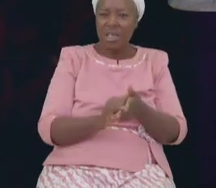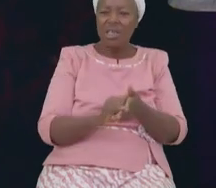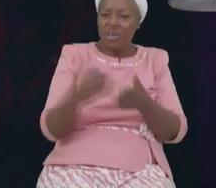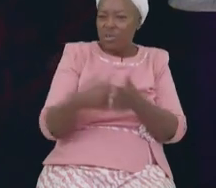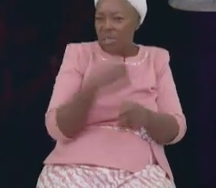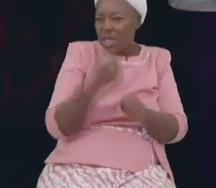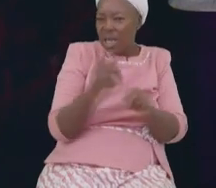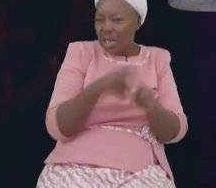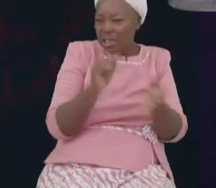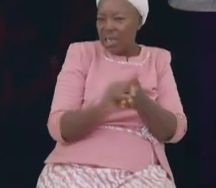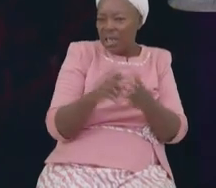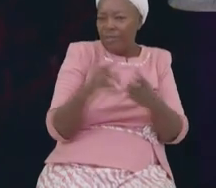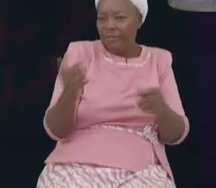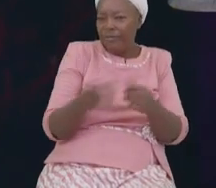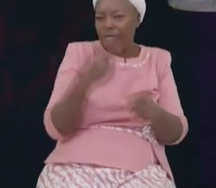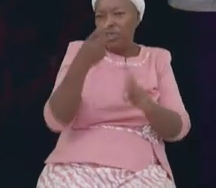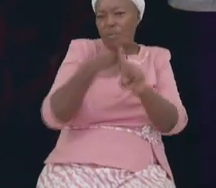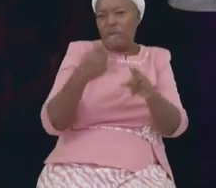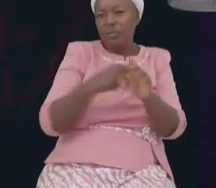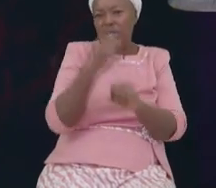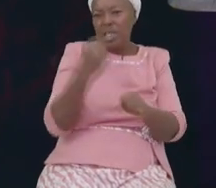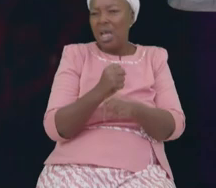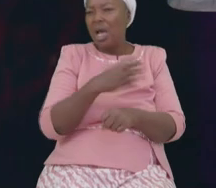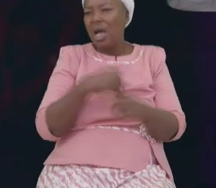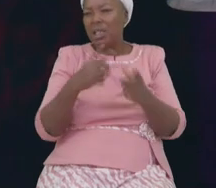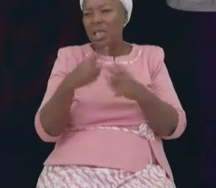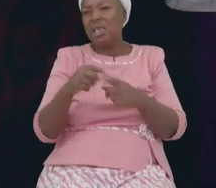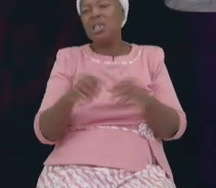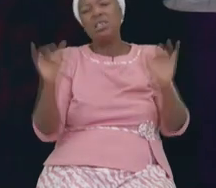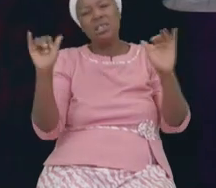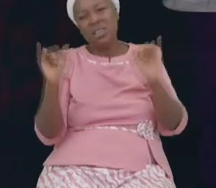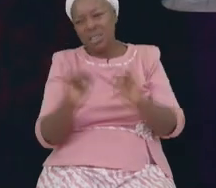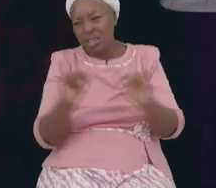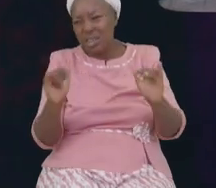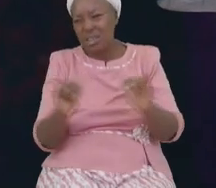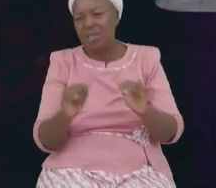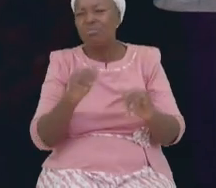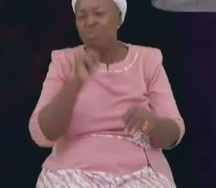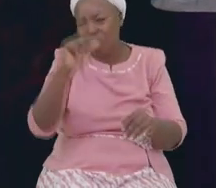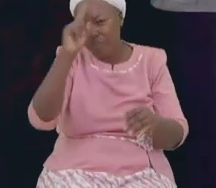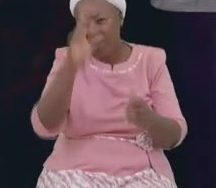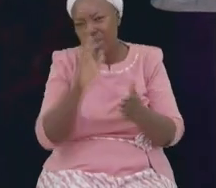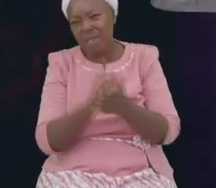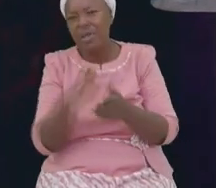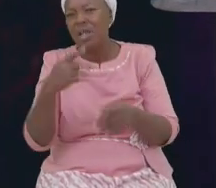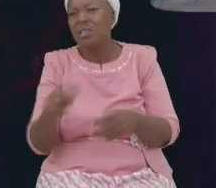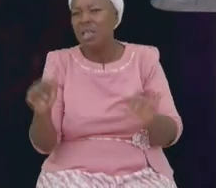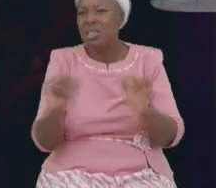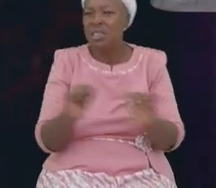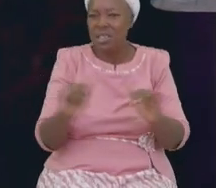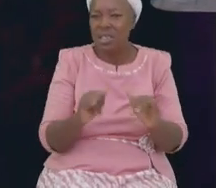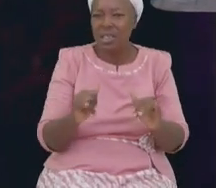January, the first month of the year, and the same unbelief, the